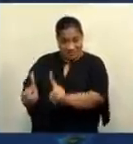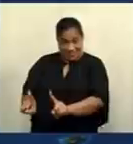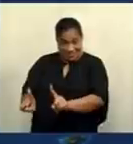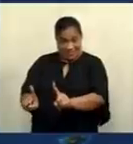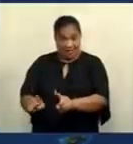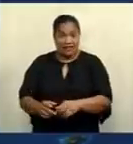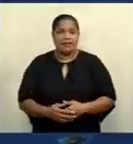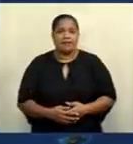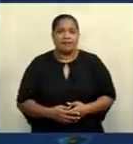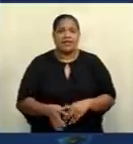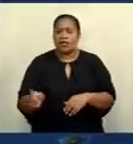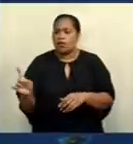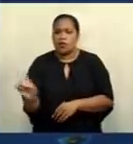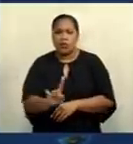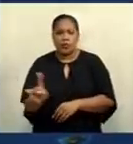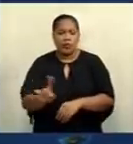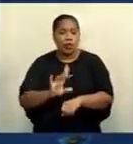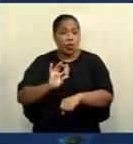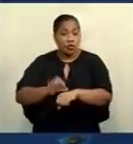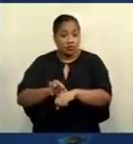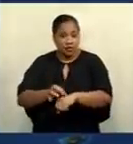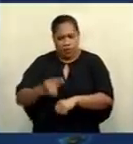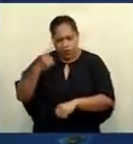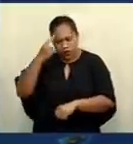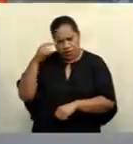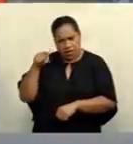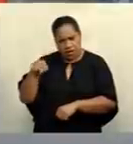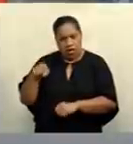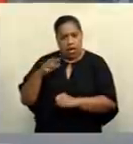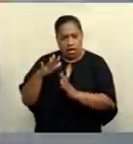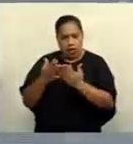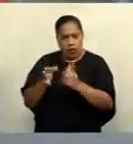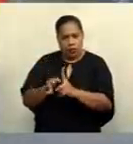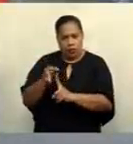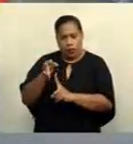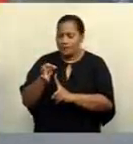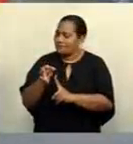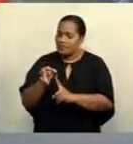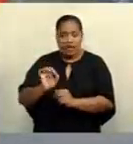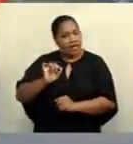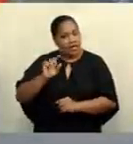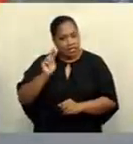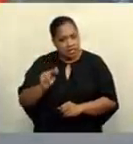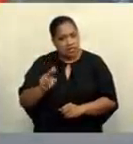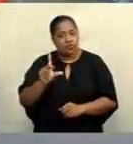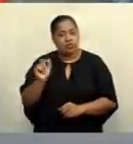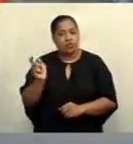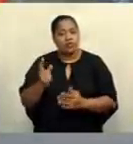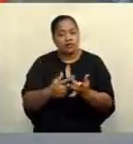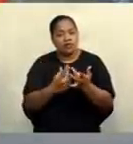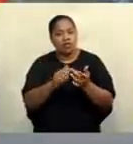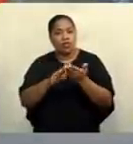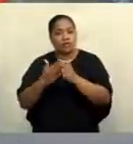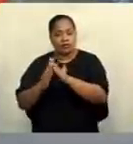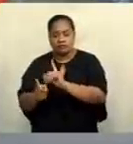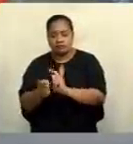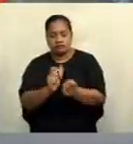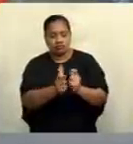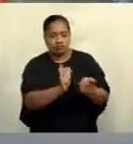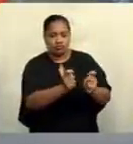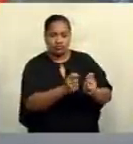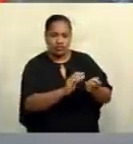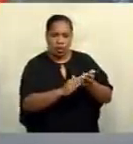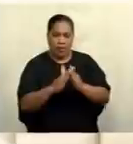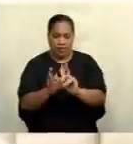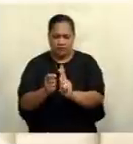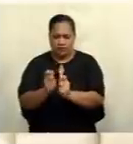that our situation is improving, but I have to do another community surveillance testing, do more testing out in the community just to